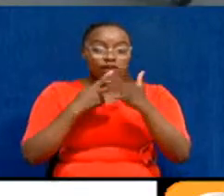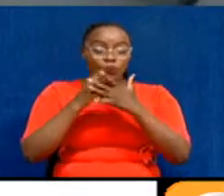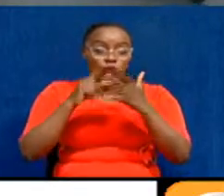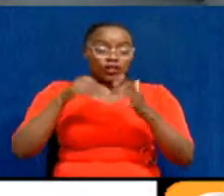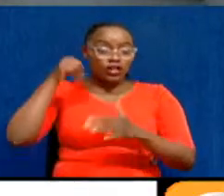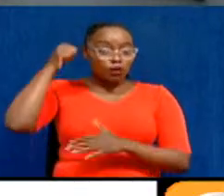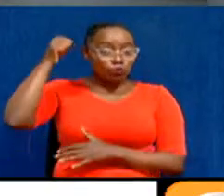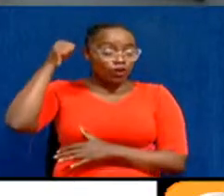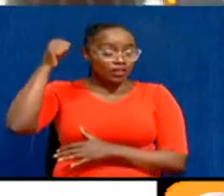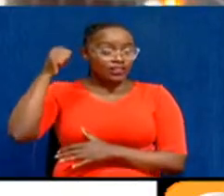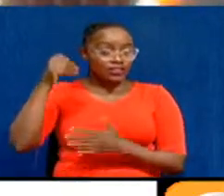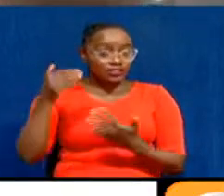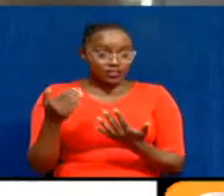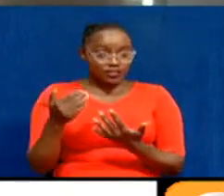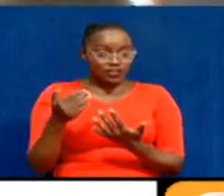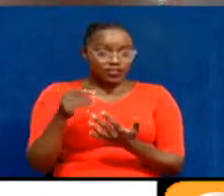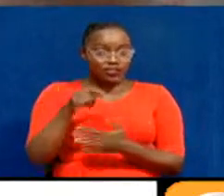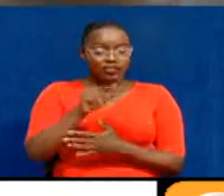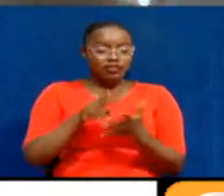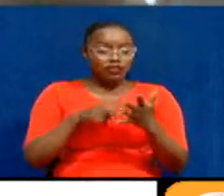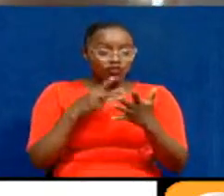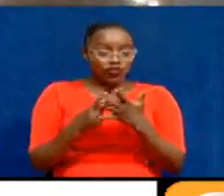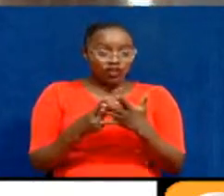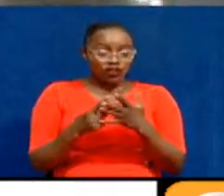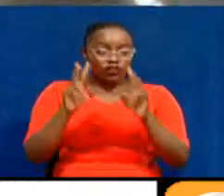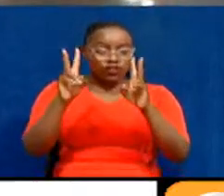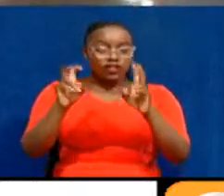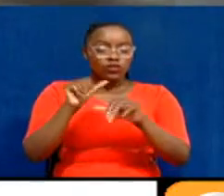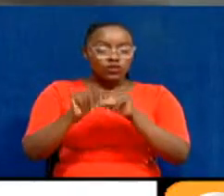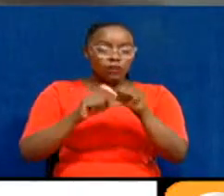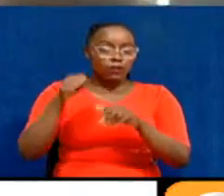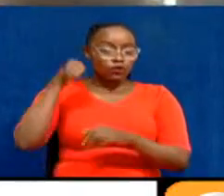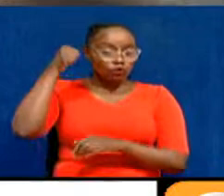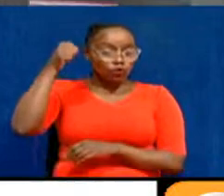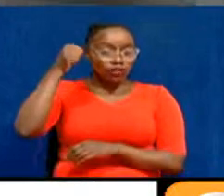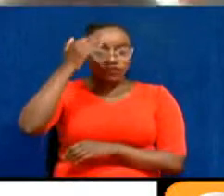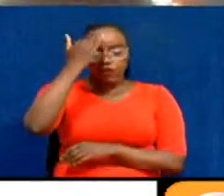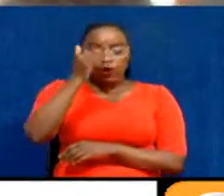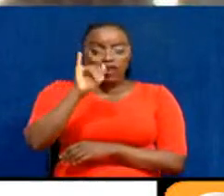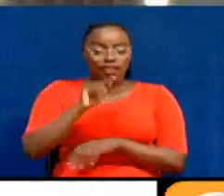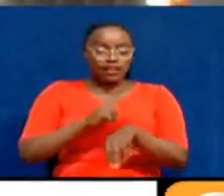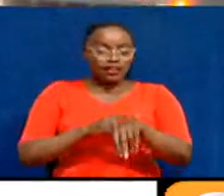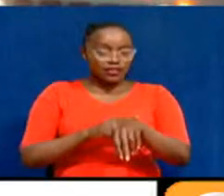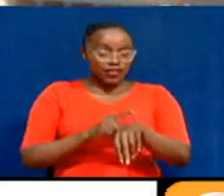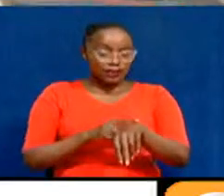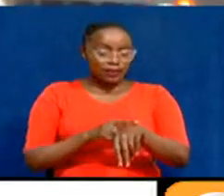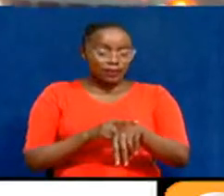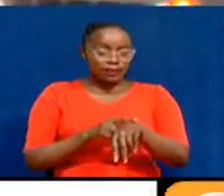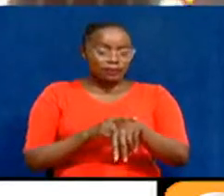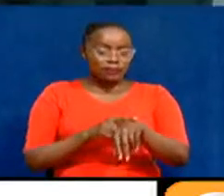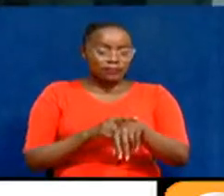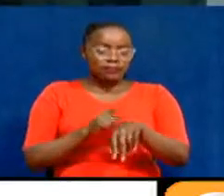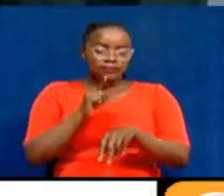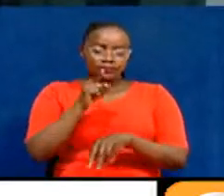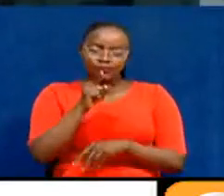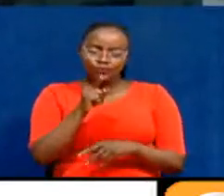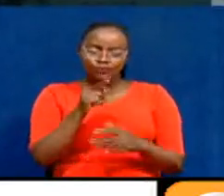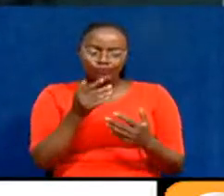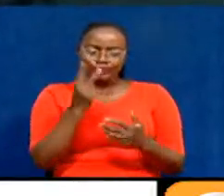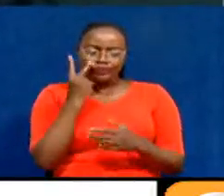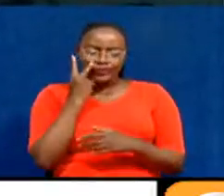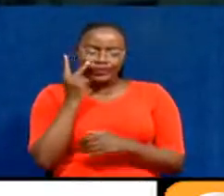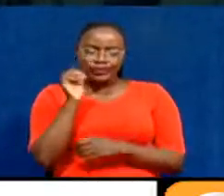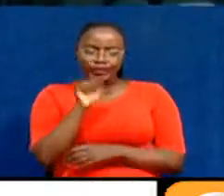on politics. He failed on matters politics. Because at that point, you